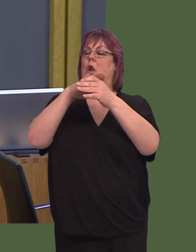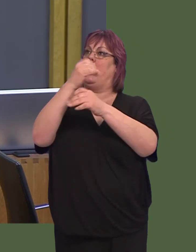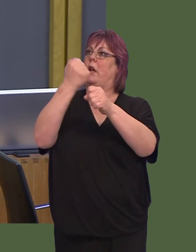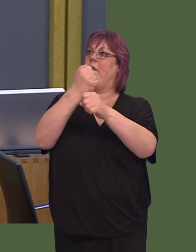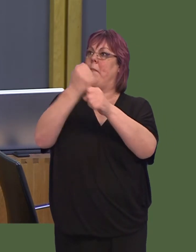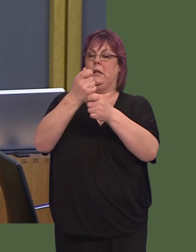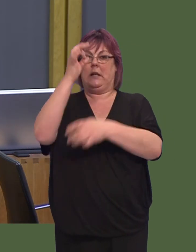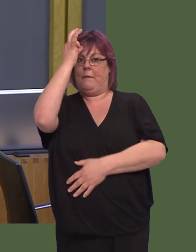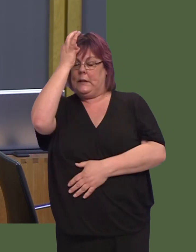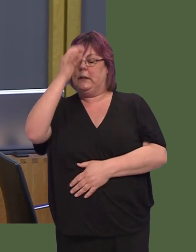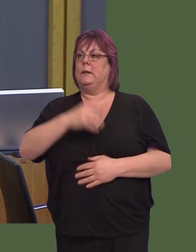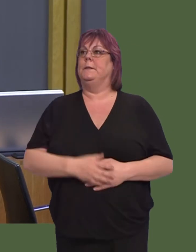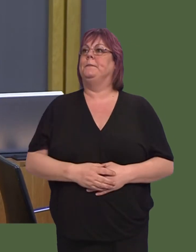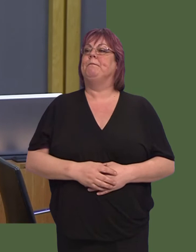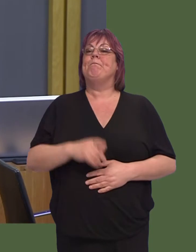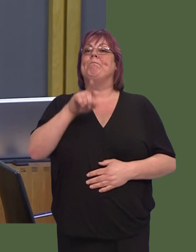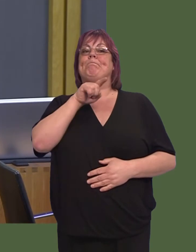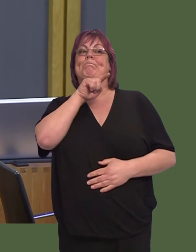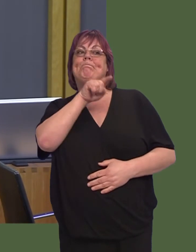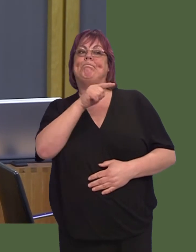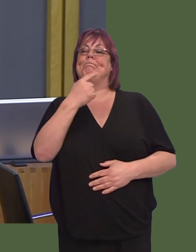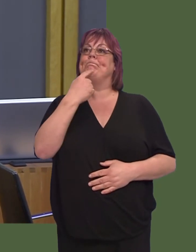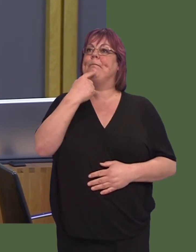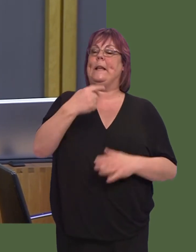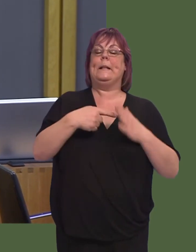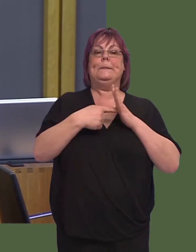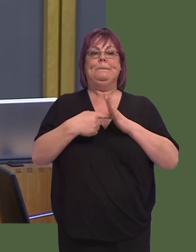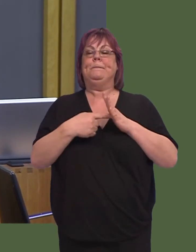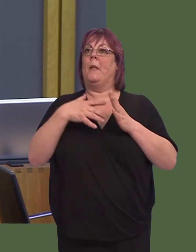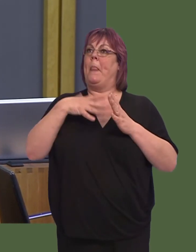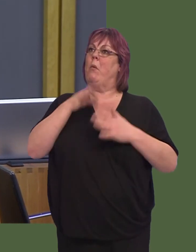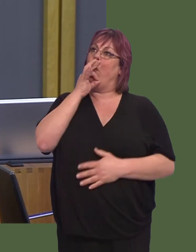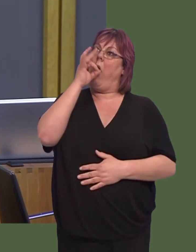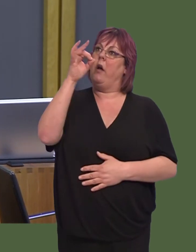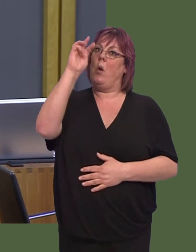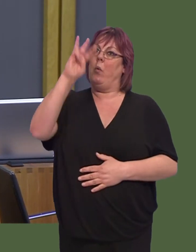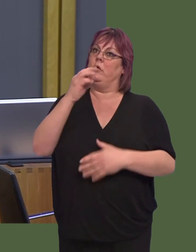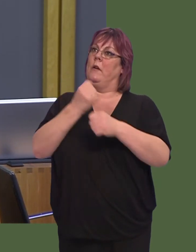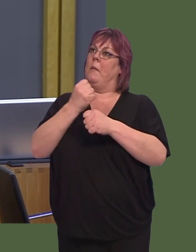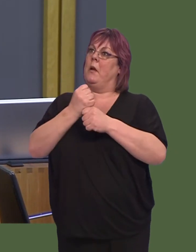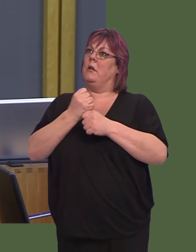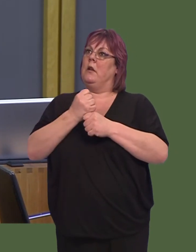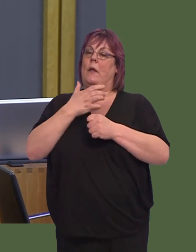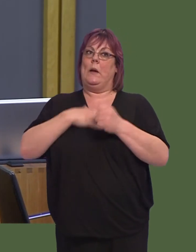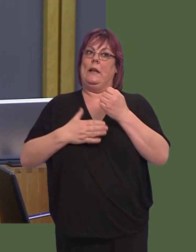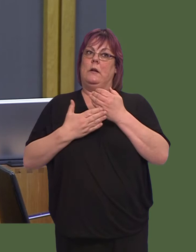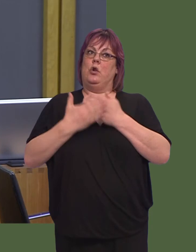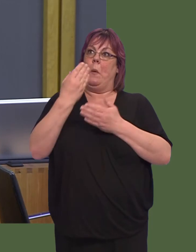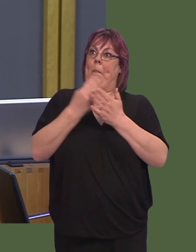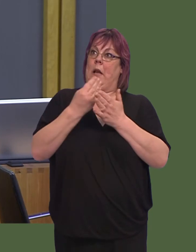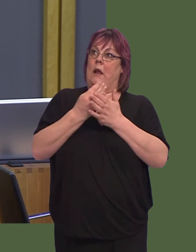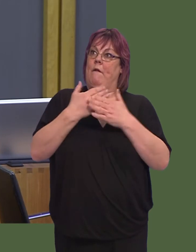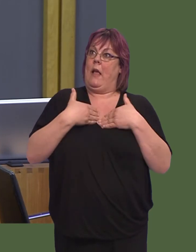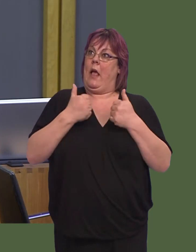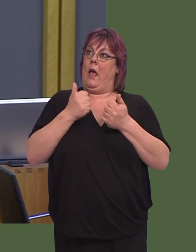Equalities, Local Government and Communities Committee. She mentioned that she's proposing to Welsh Government that new money for